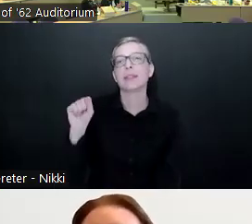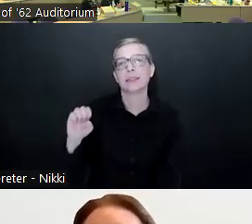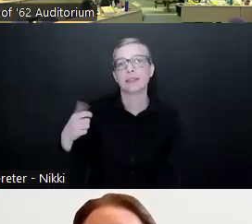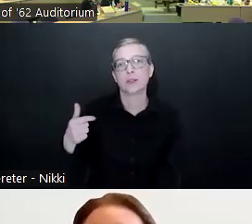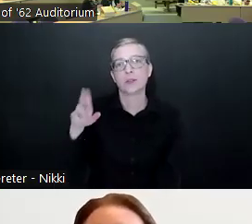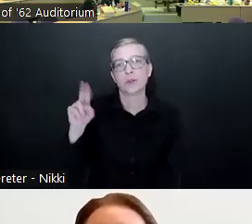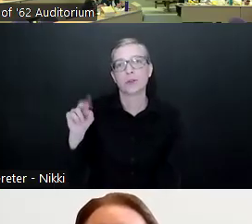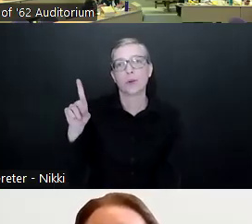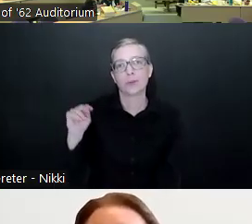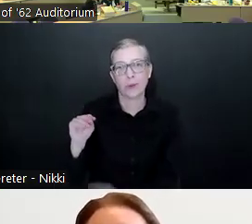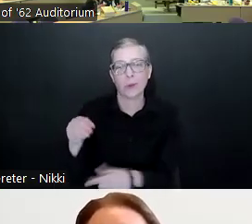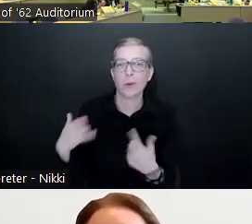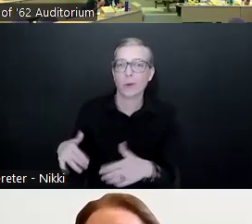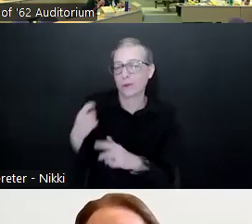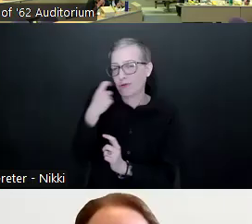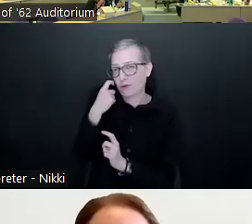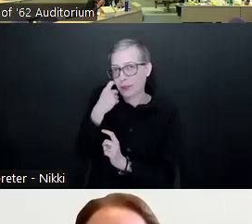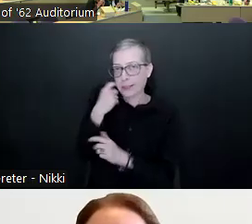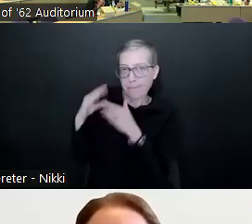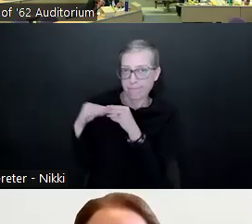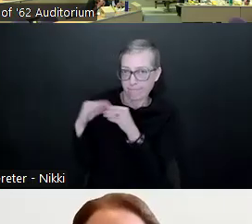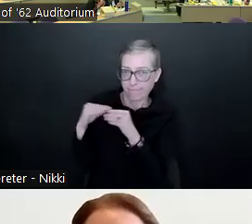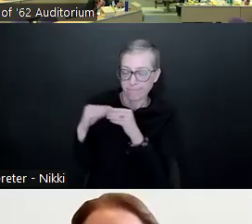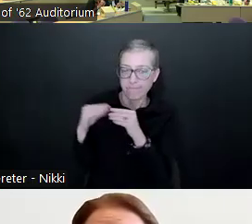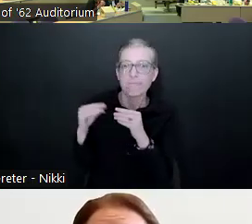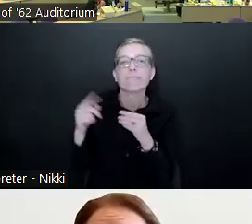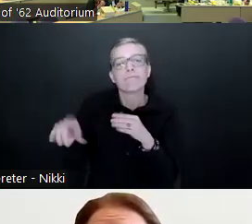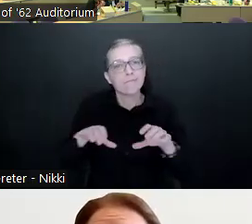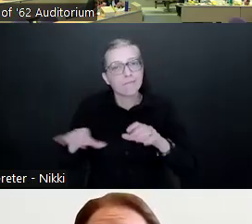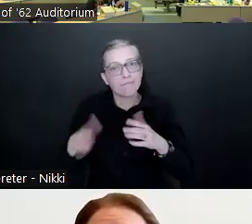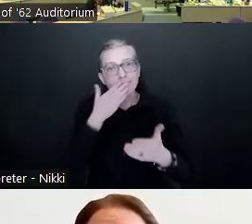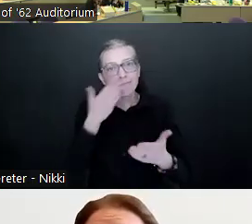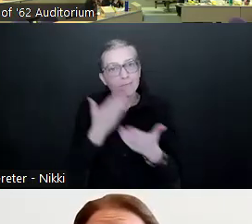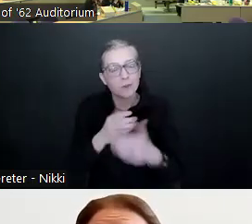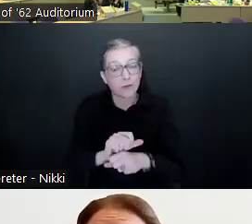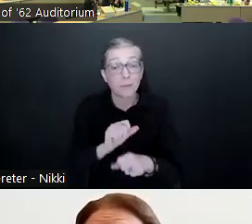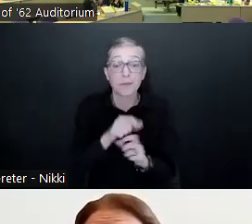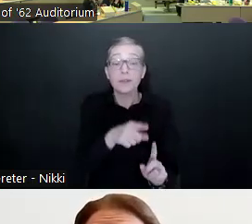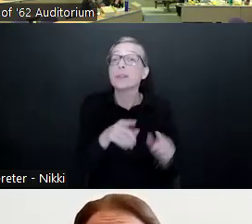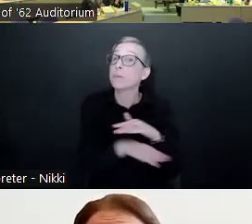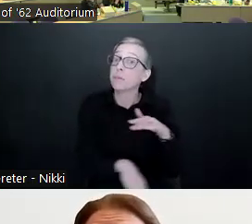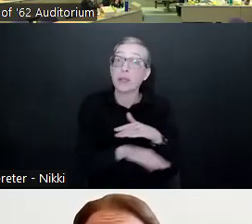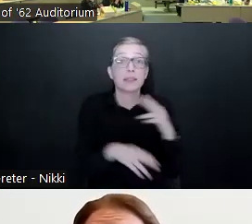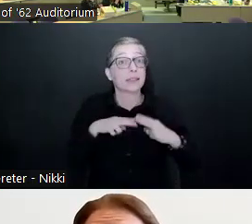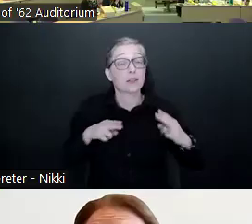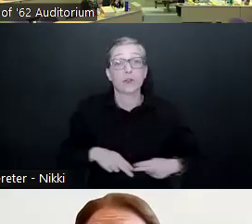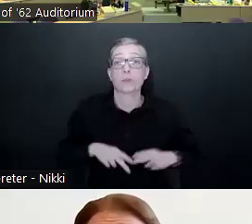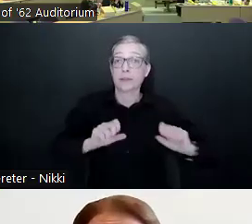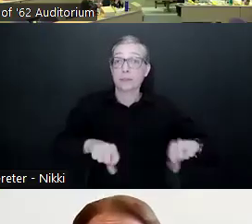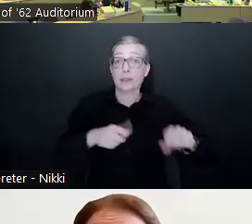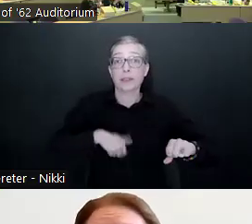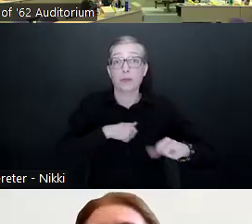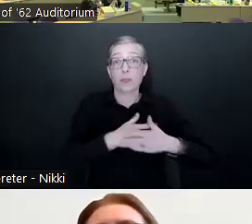already saying that this is a basic human capacity that we are born with. In fact, some animals are also born